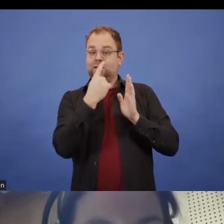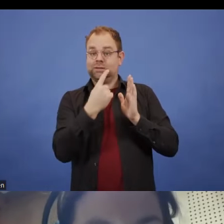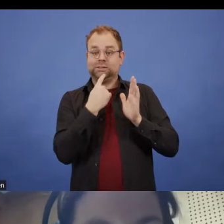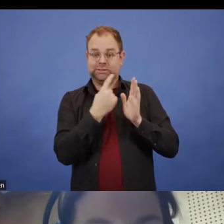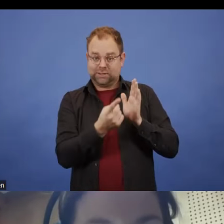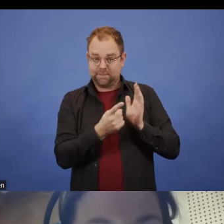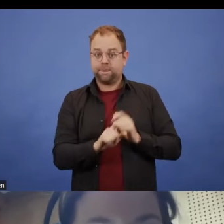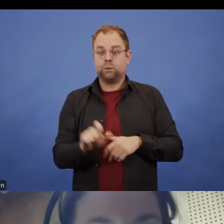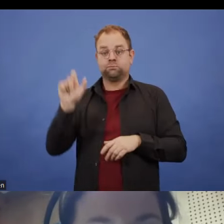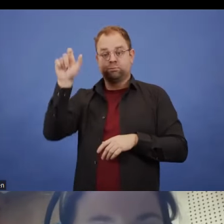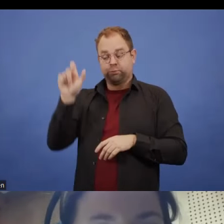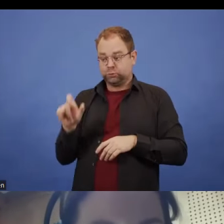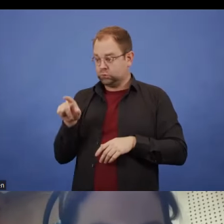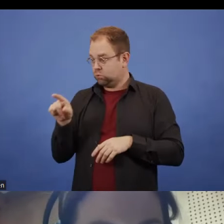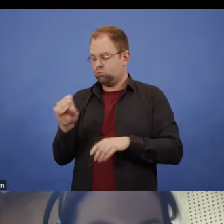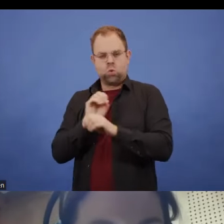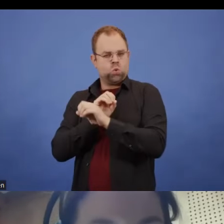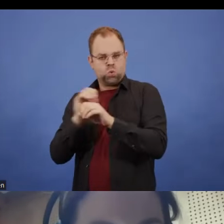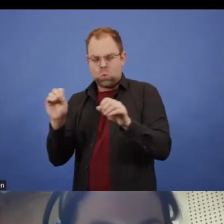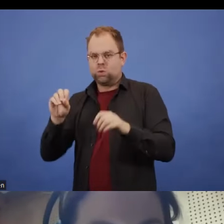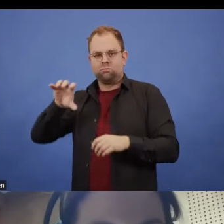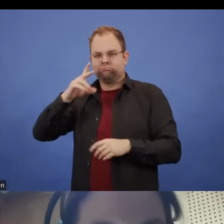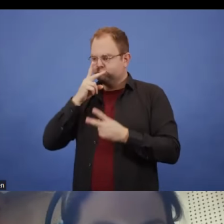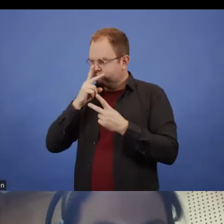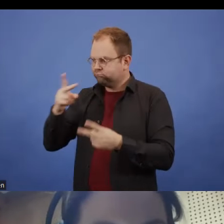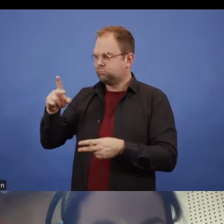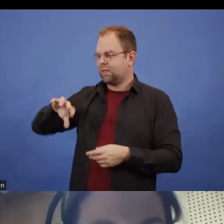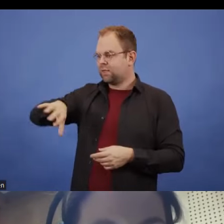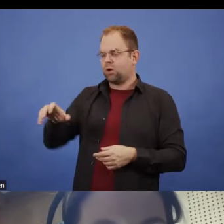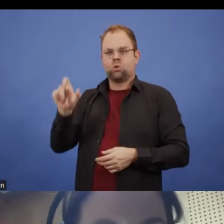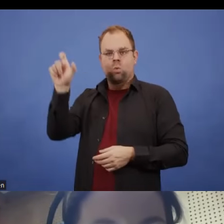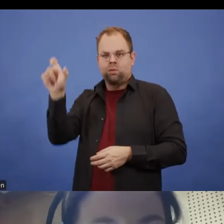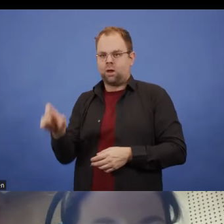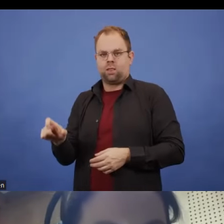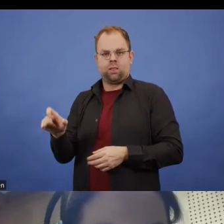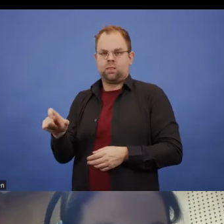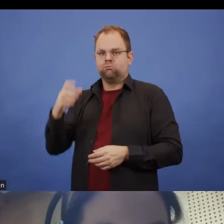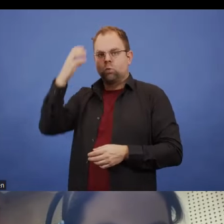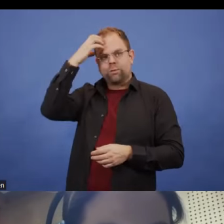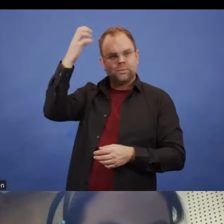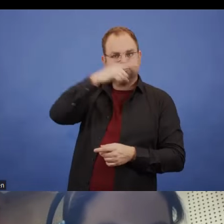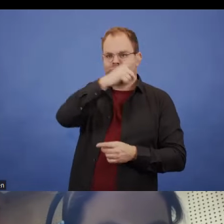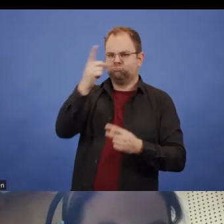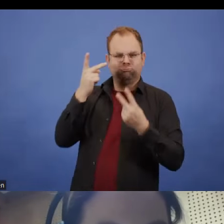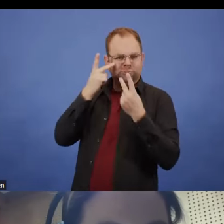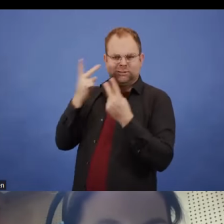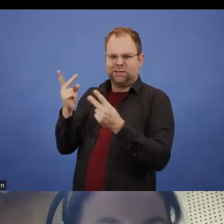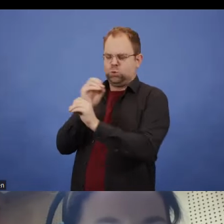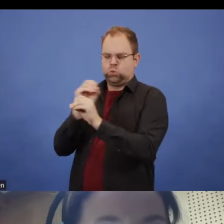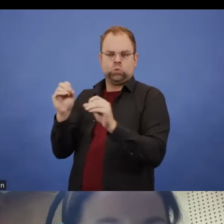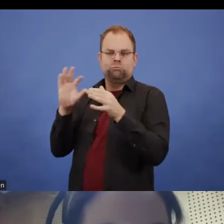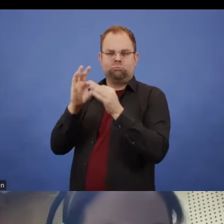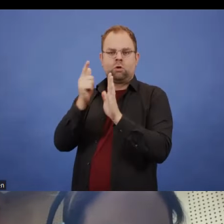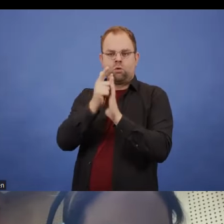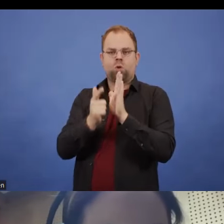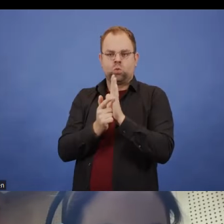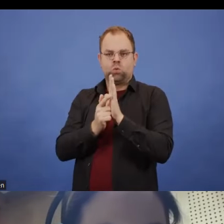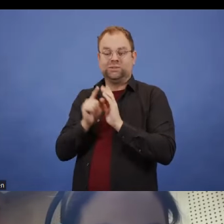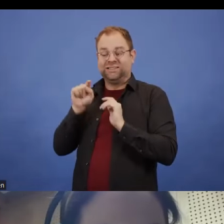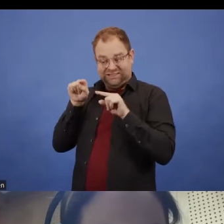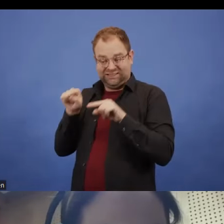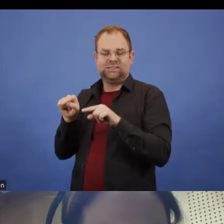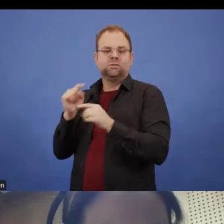96 states parties to this convention right now, but also for countries that are not